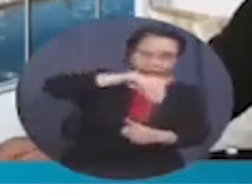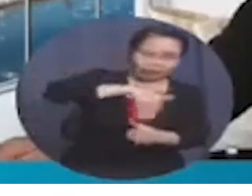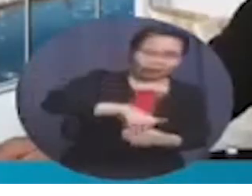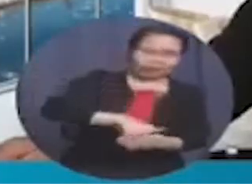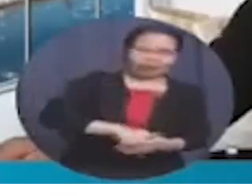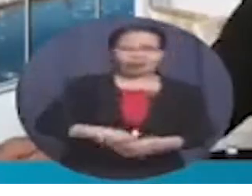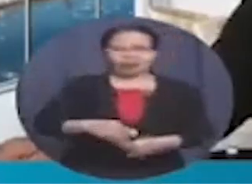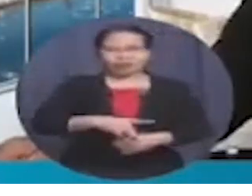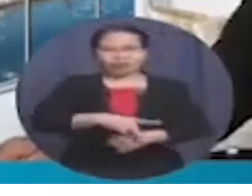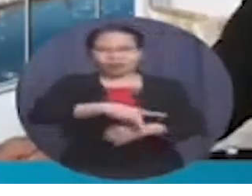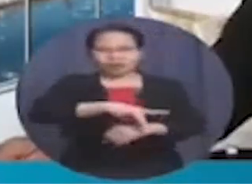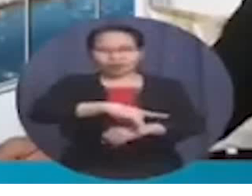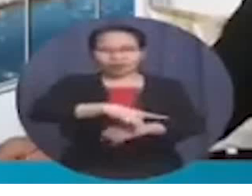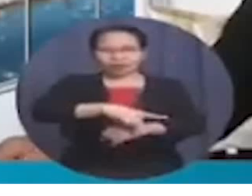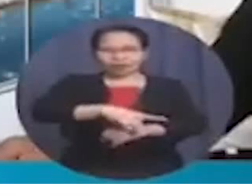in